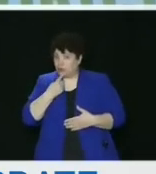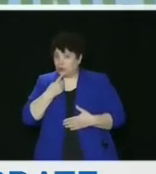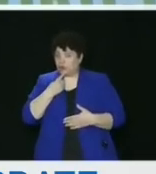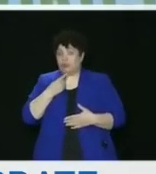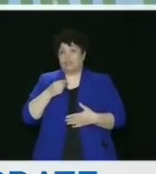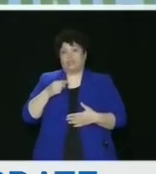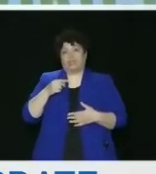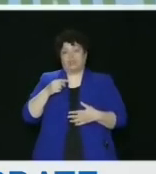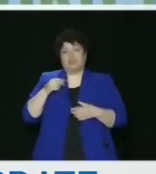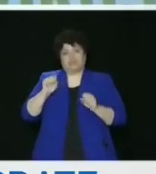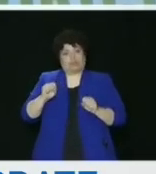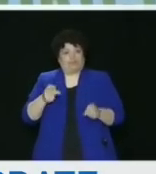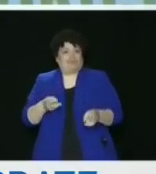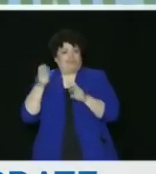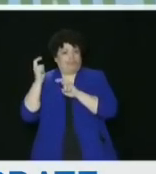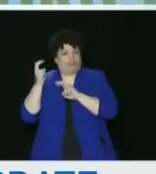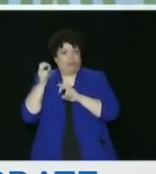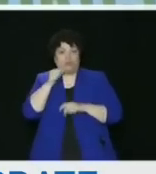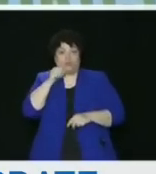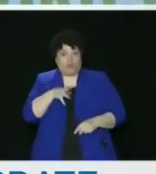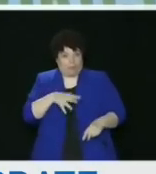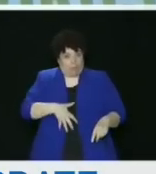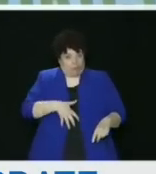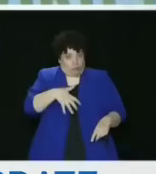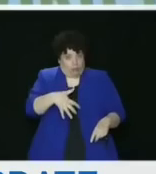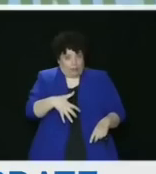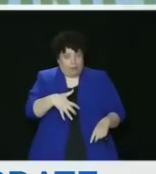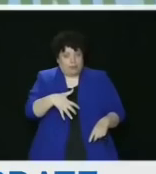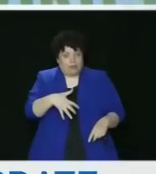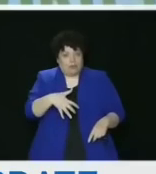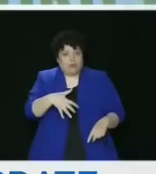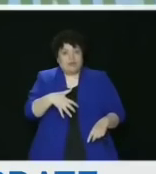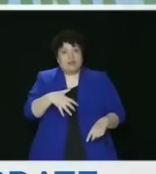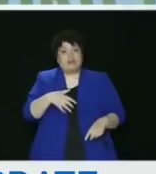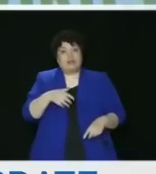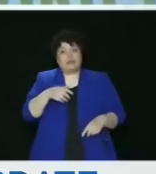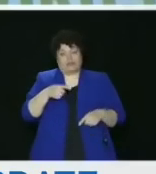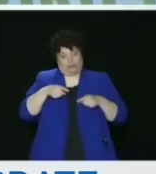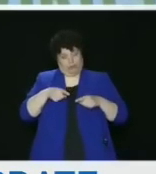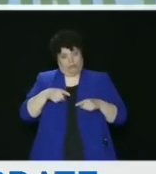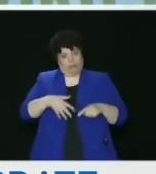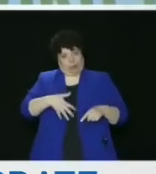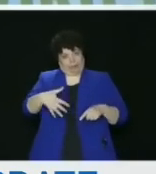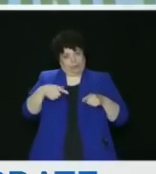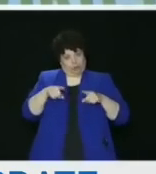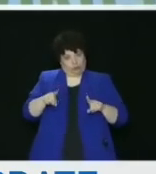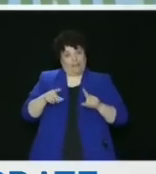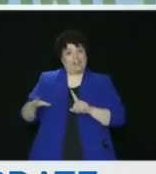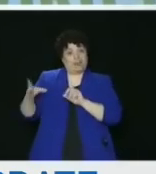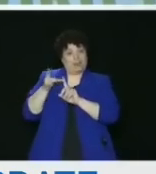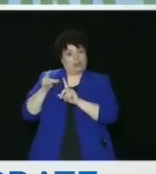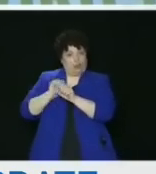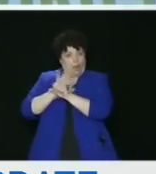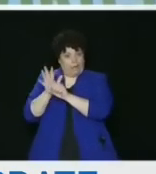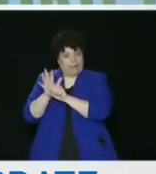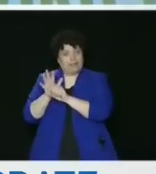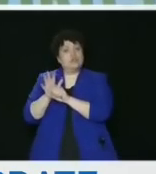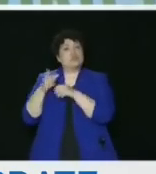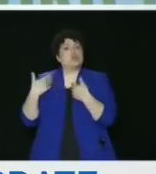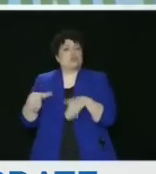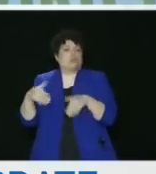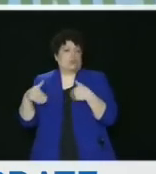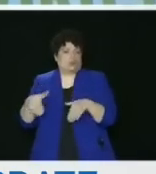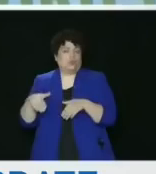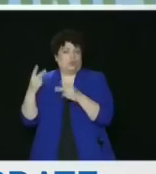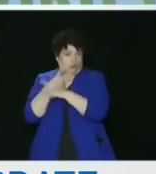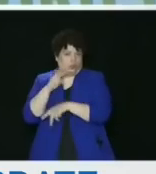outcomes for pregnant women, during pregnancy from COVID-19. And we